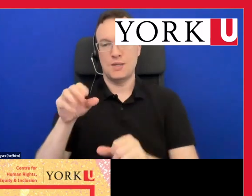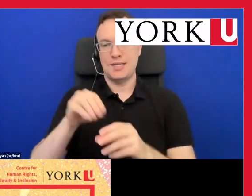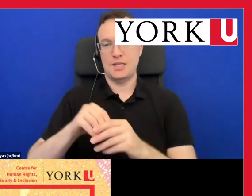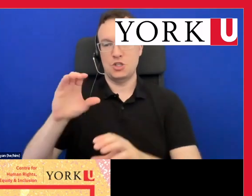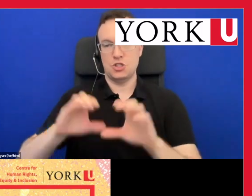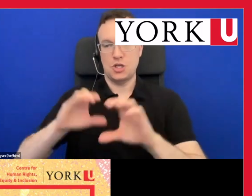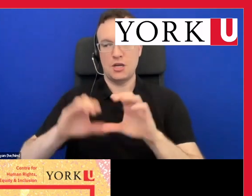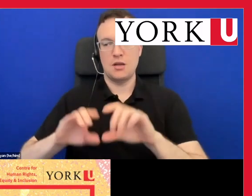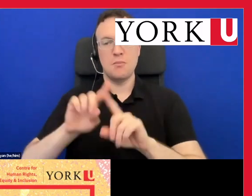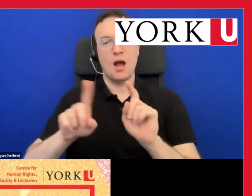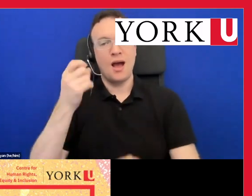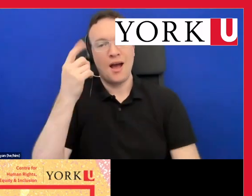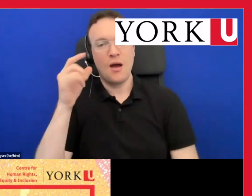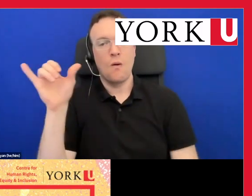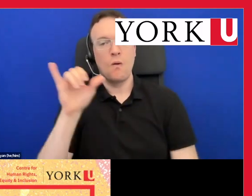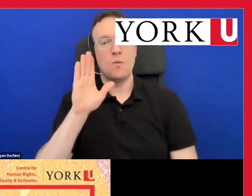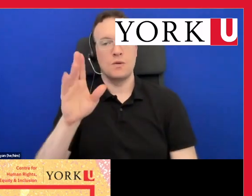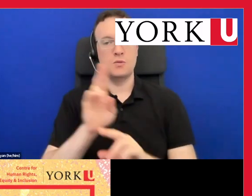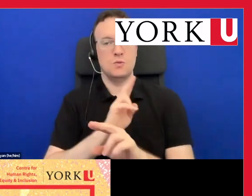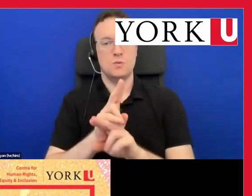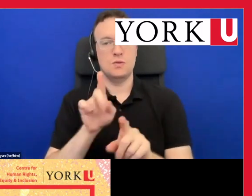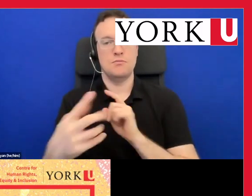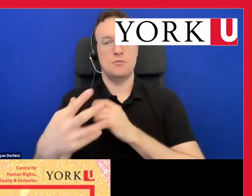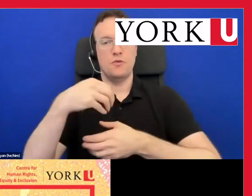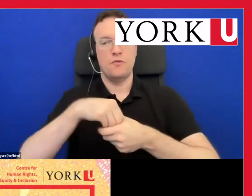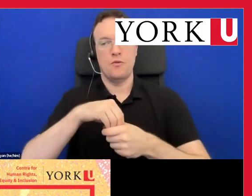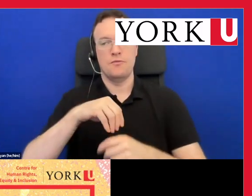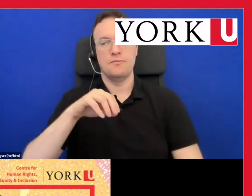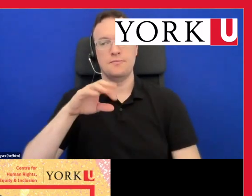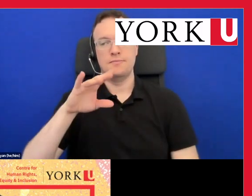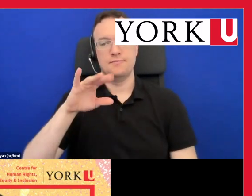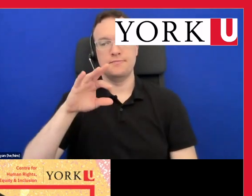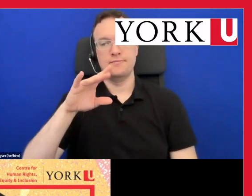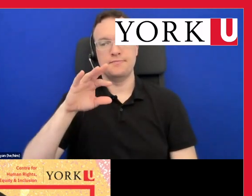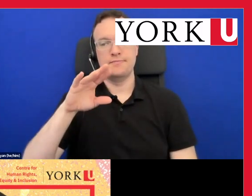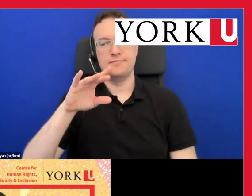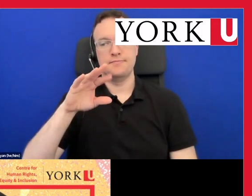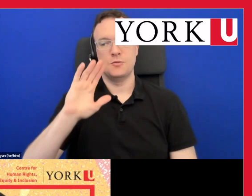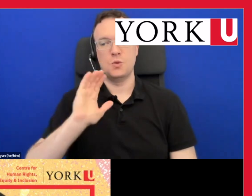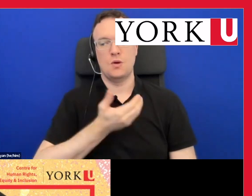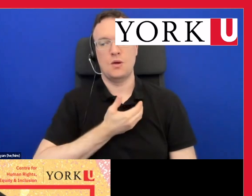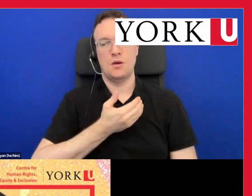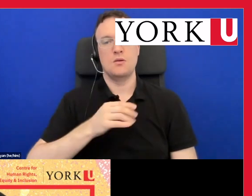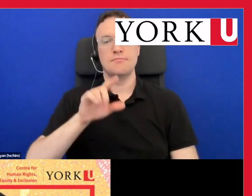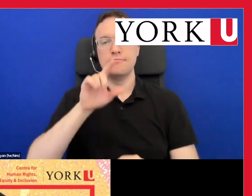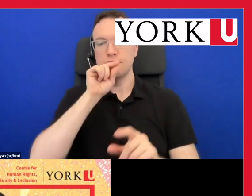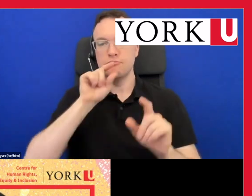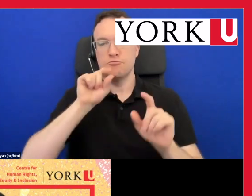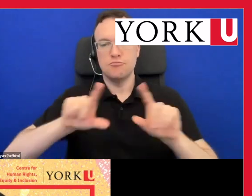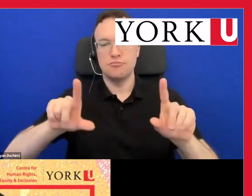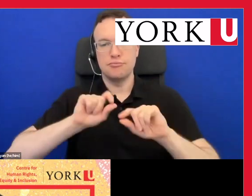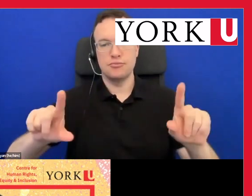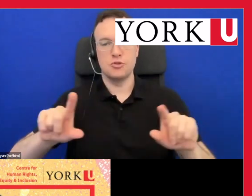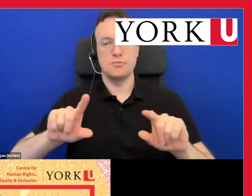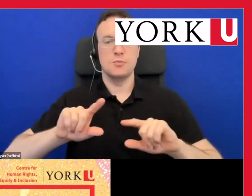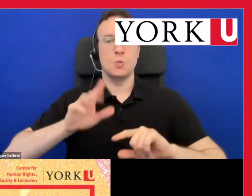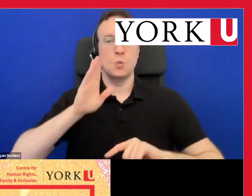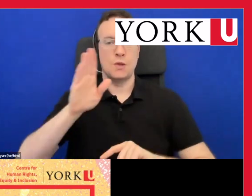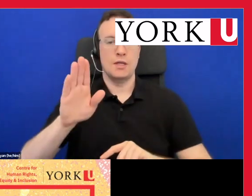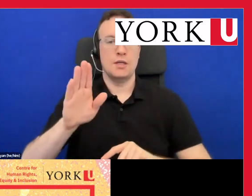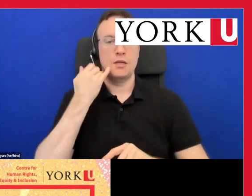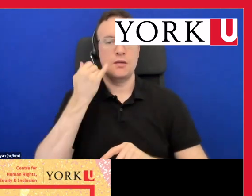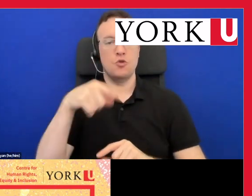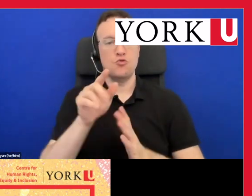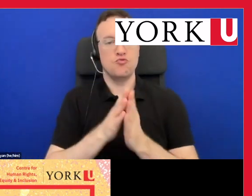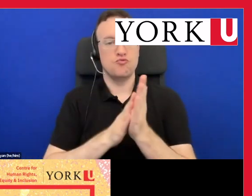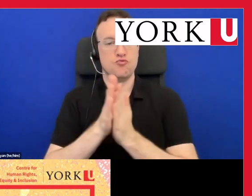chat, but we will also use them as part of our Twitter feed and put that out there. So if you want